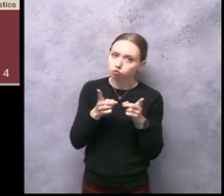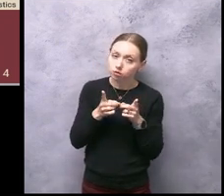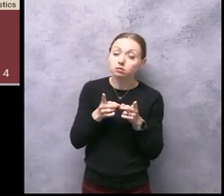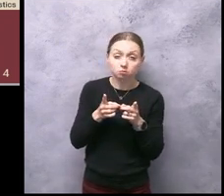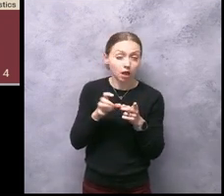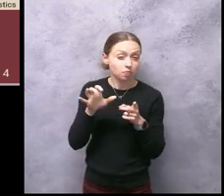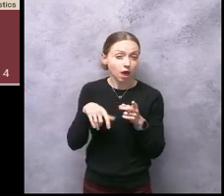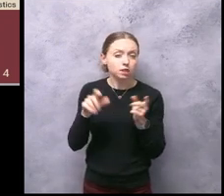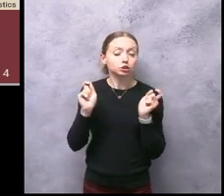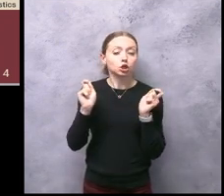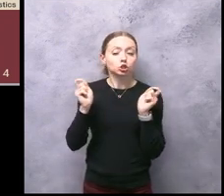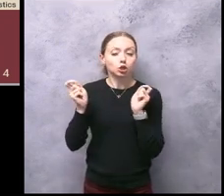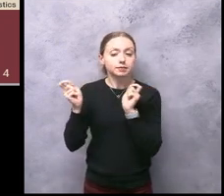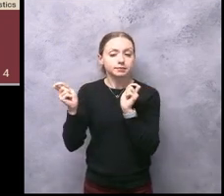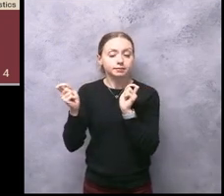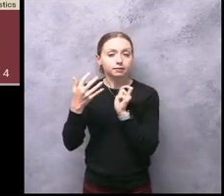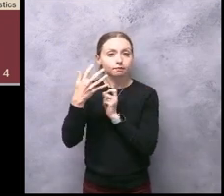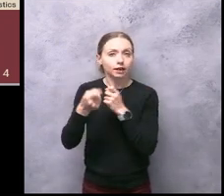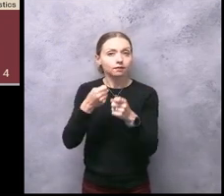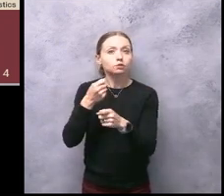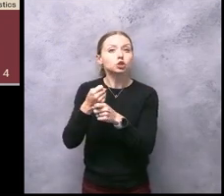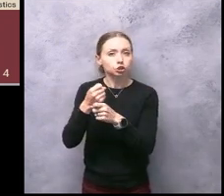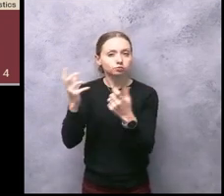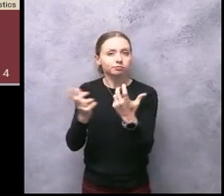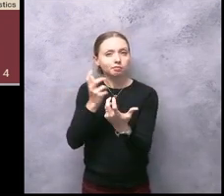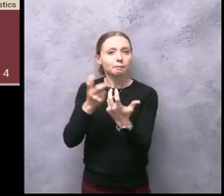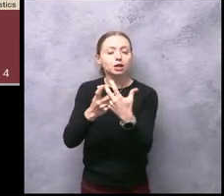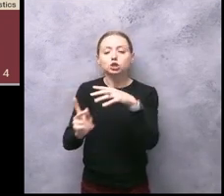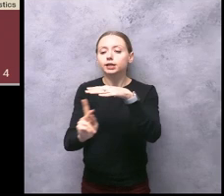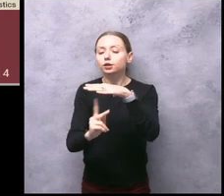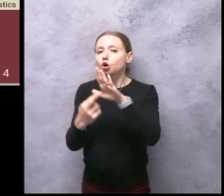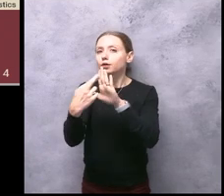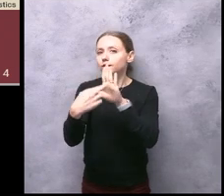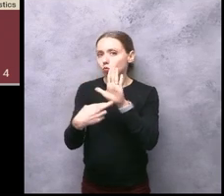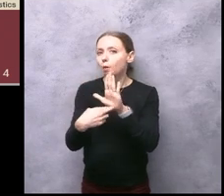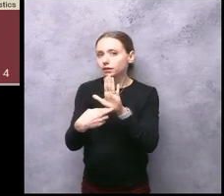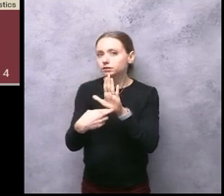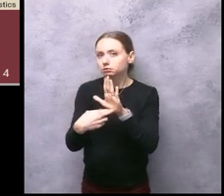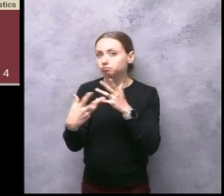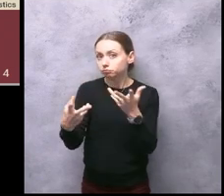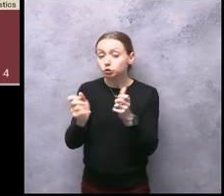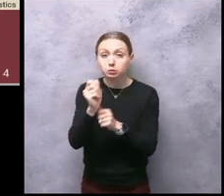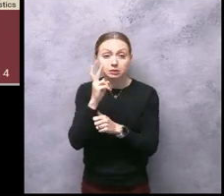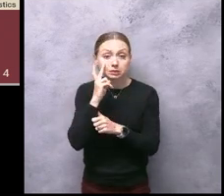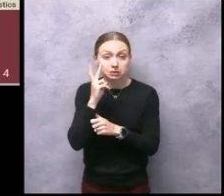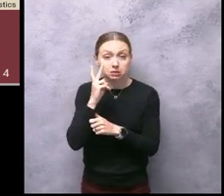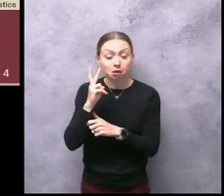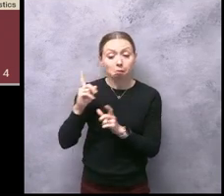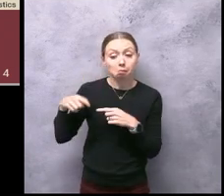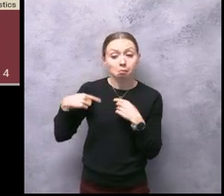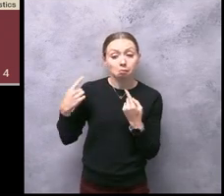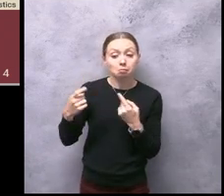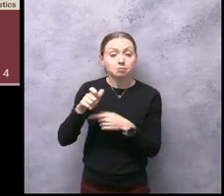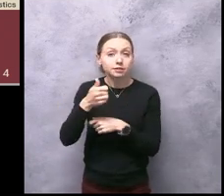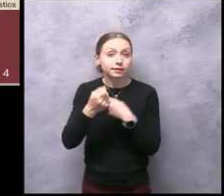adjusted 5 years to line up with the kindergarten enrollment 5 years later in the district. So as you can see, over the past decade or